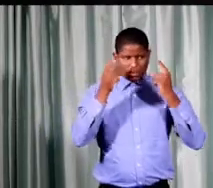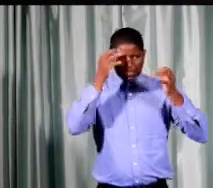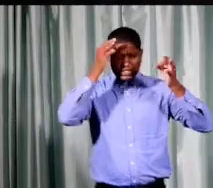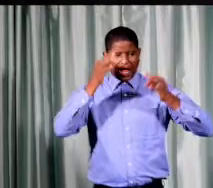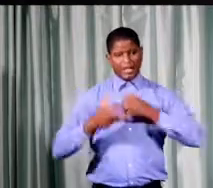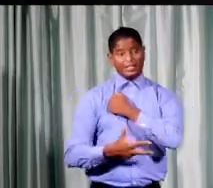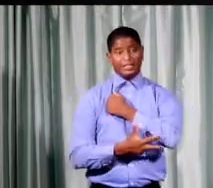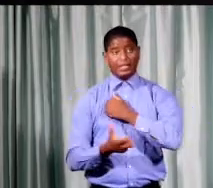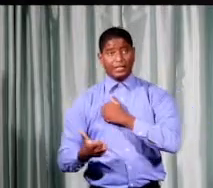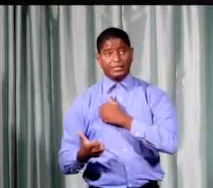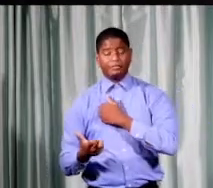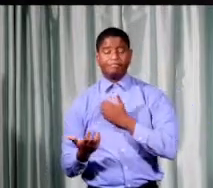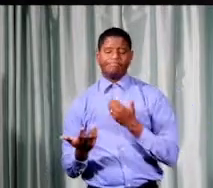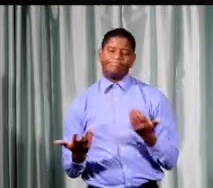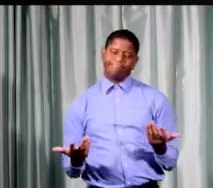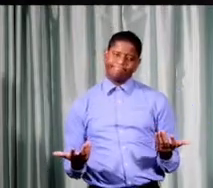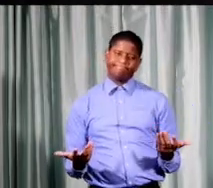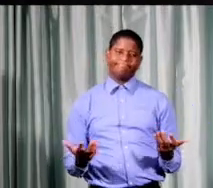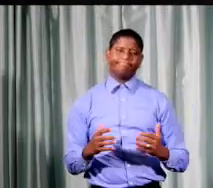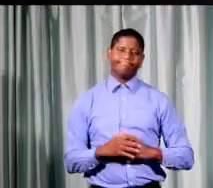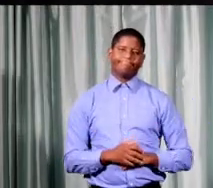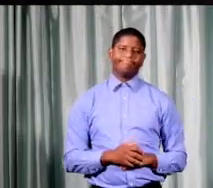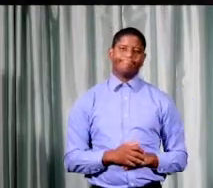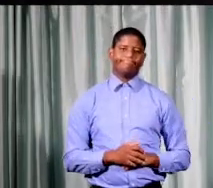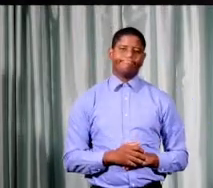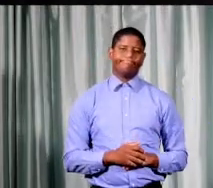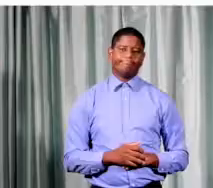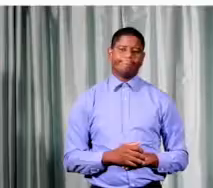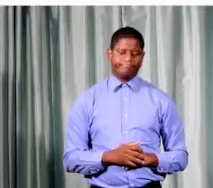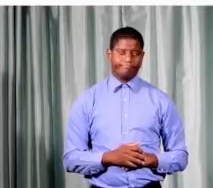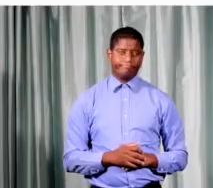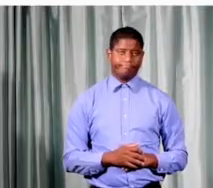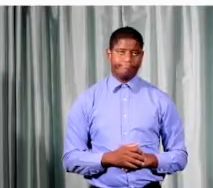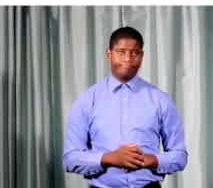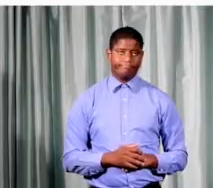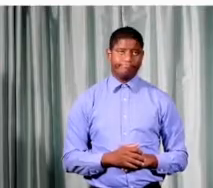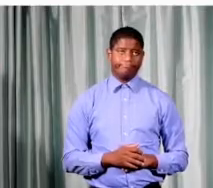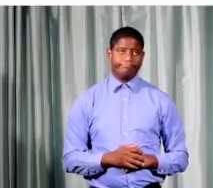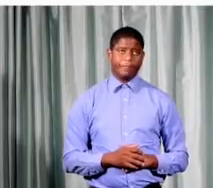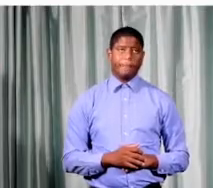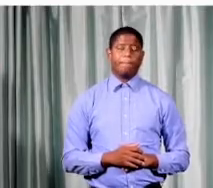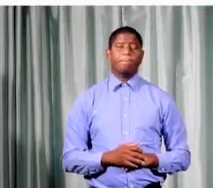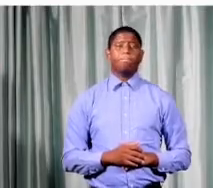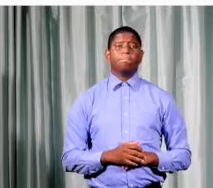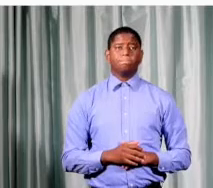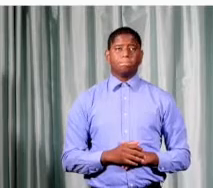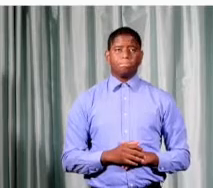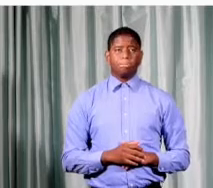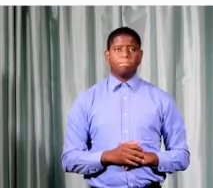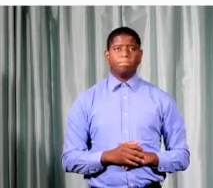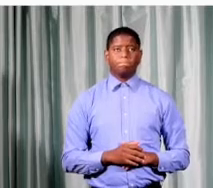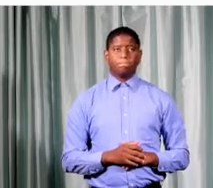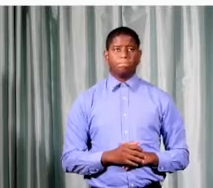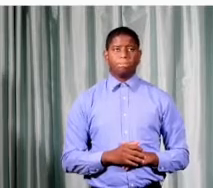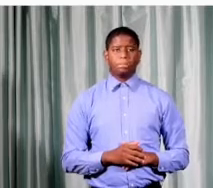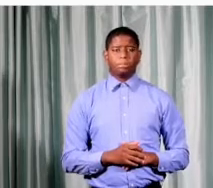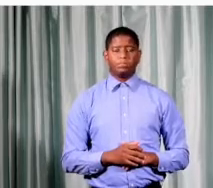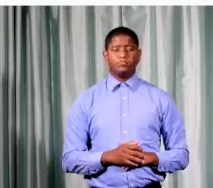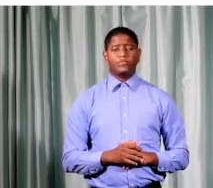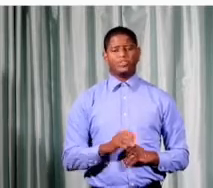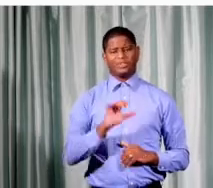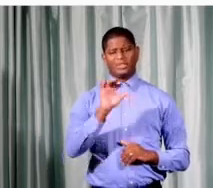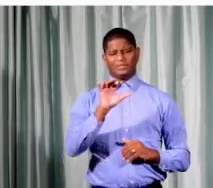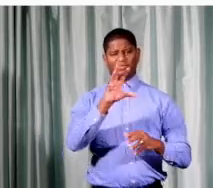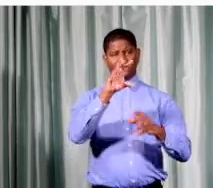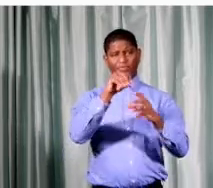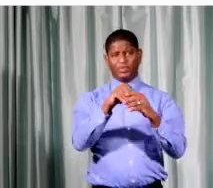right? So, in the form of accounting we practice, revenue is not recorded when cash is